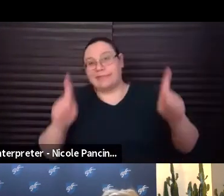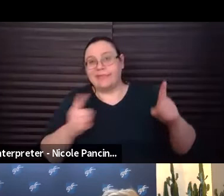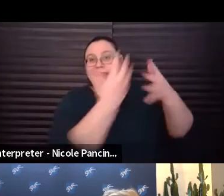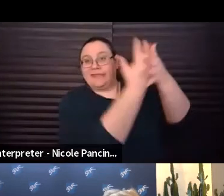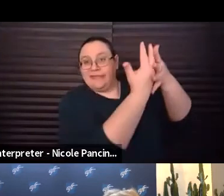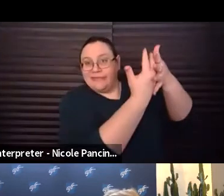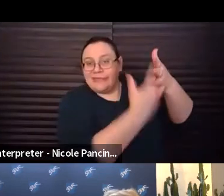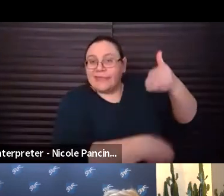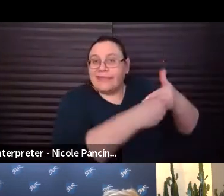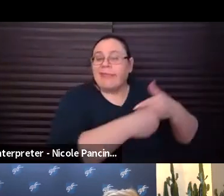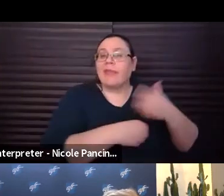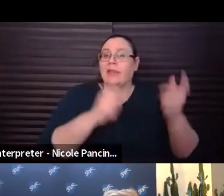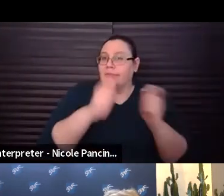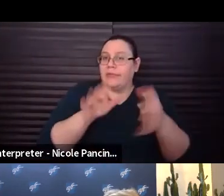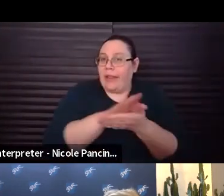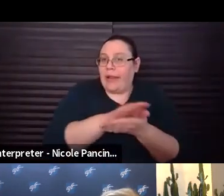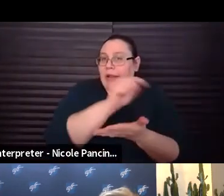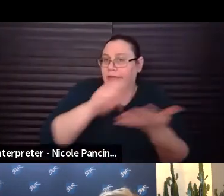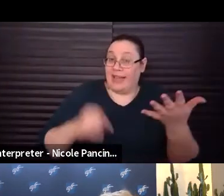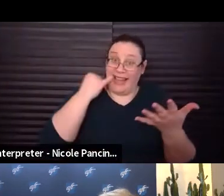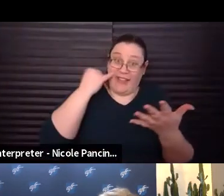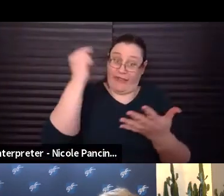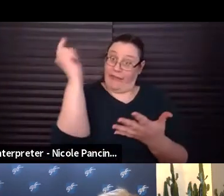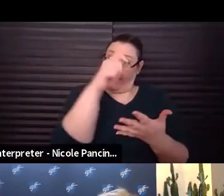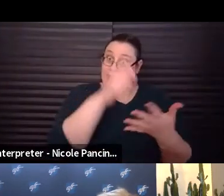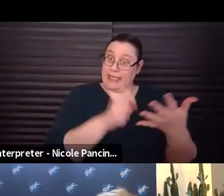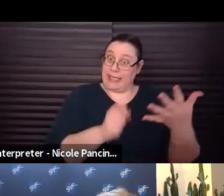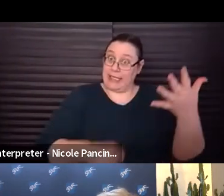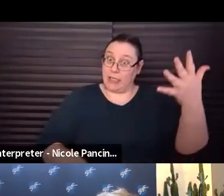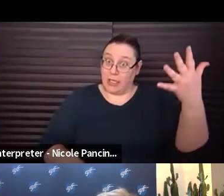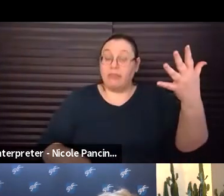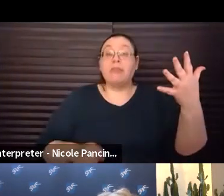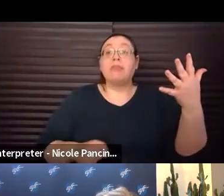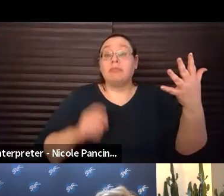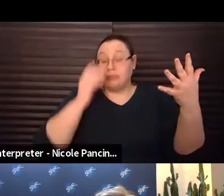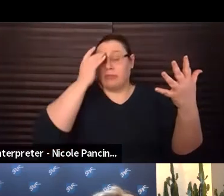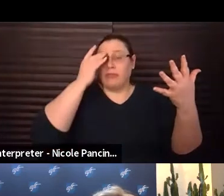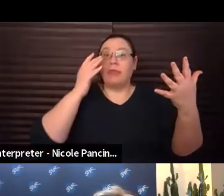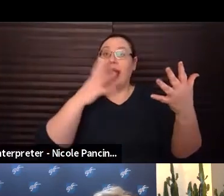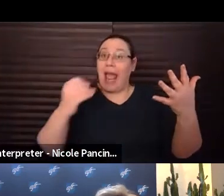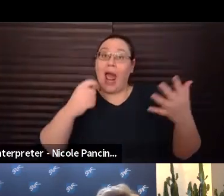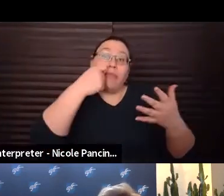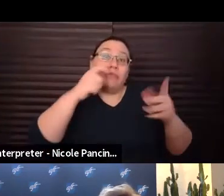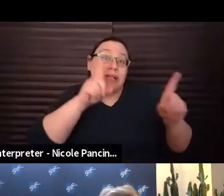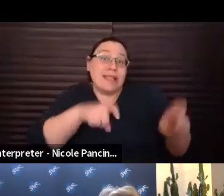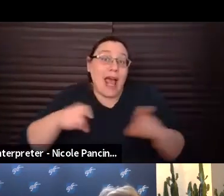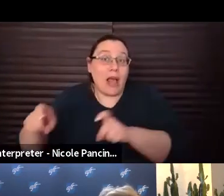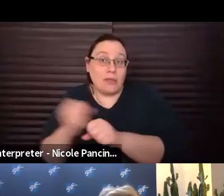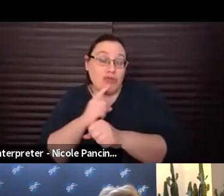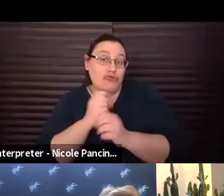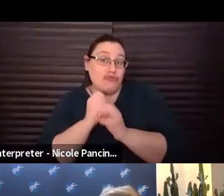the accommodations, obviously, that we need, if we have the testing that, you know,